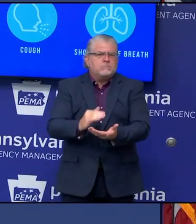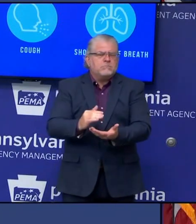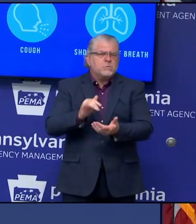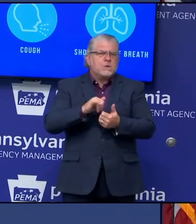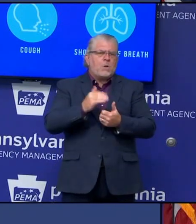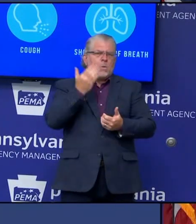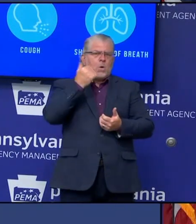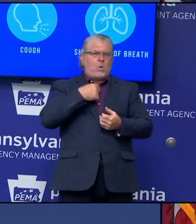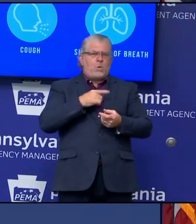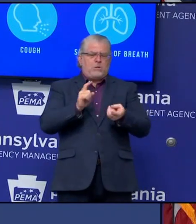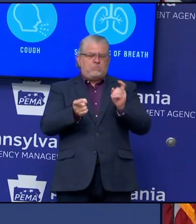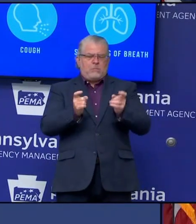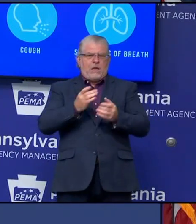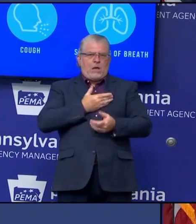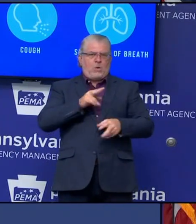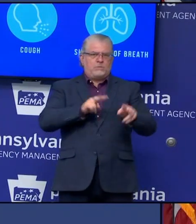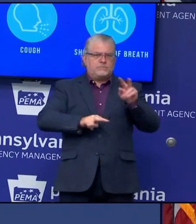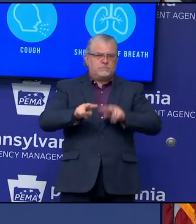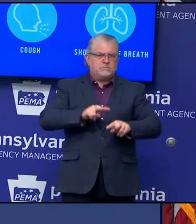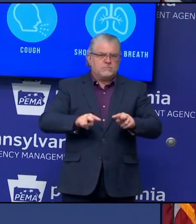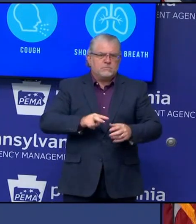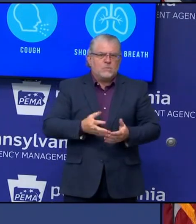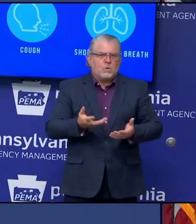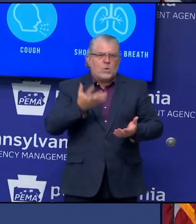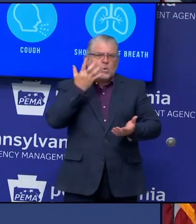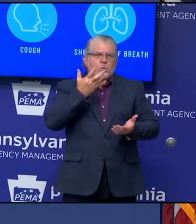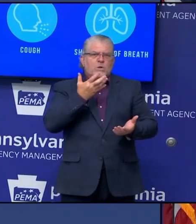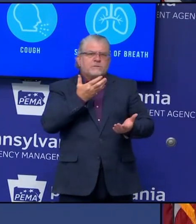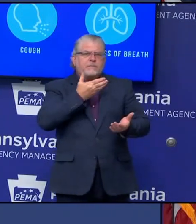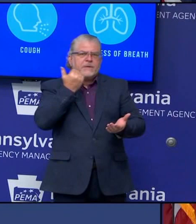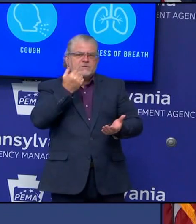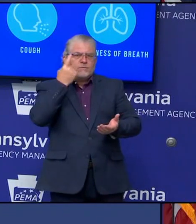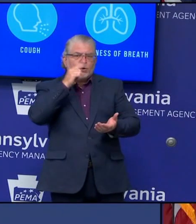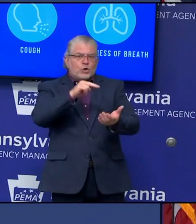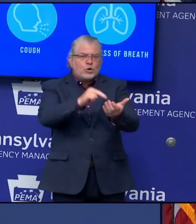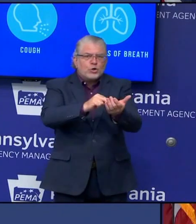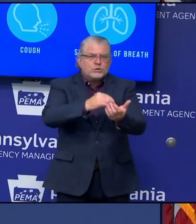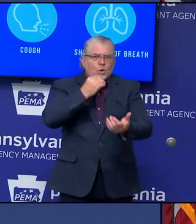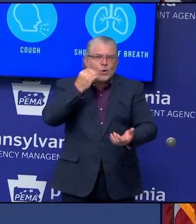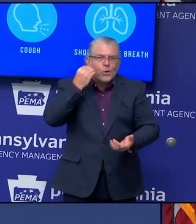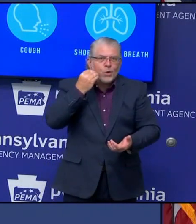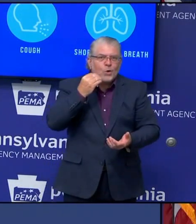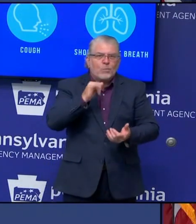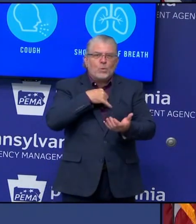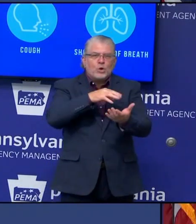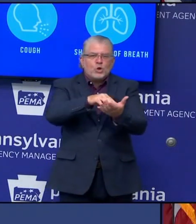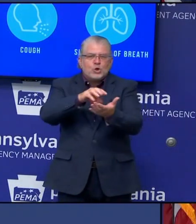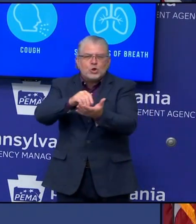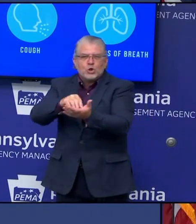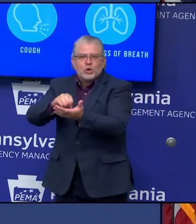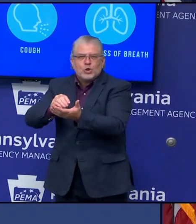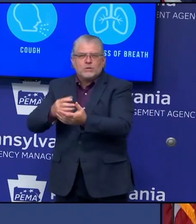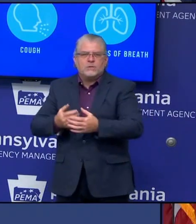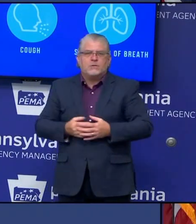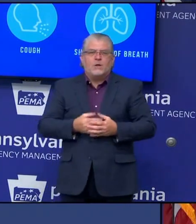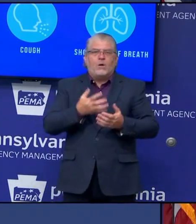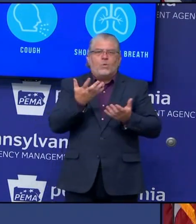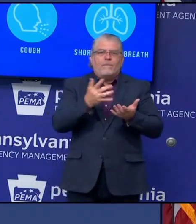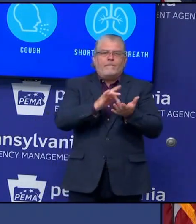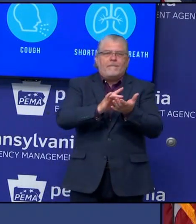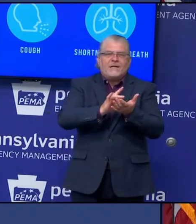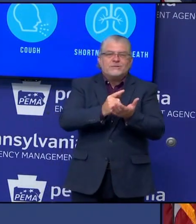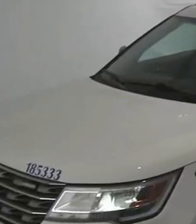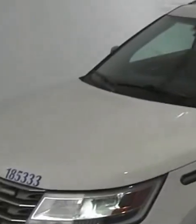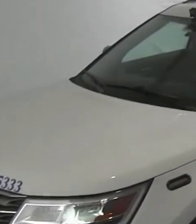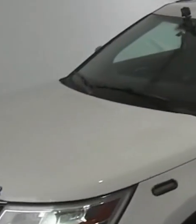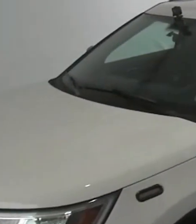much better. Our intensive care is better. We have therapeutics such as remdesivir and dexamethasone and other possible